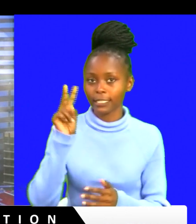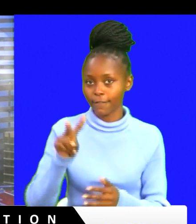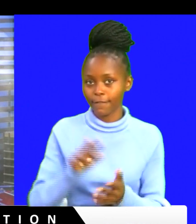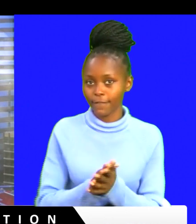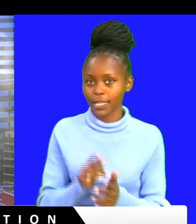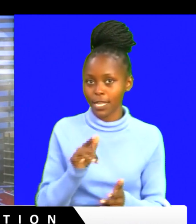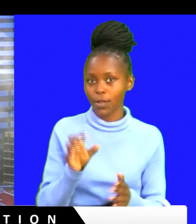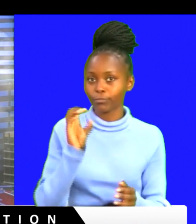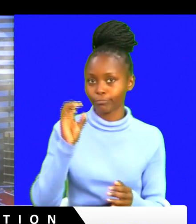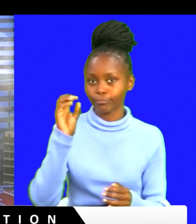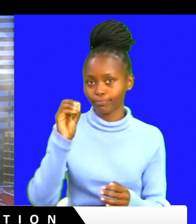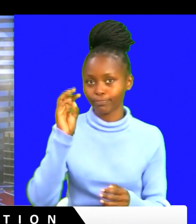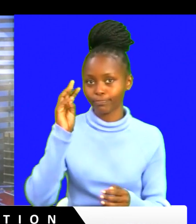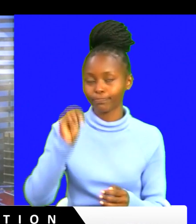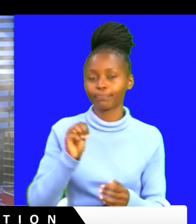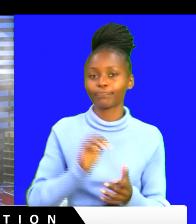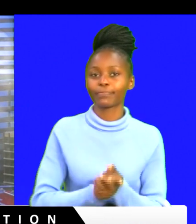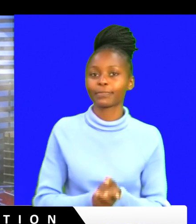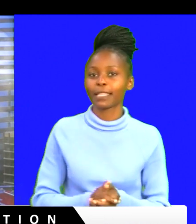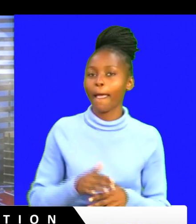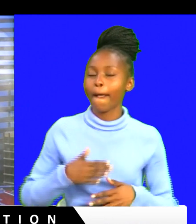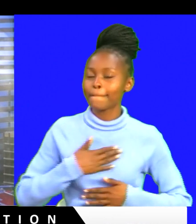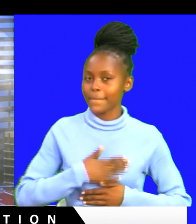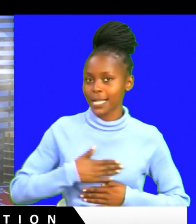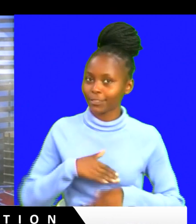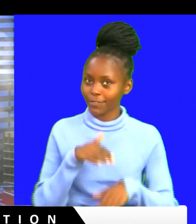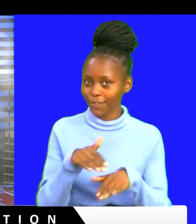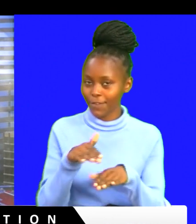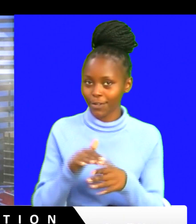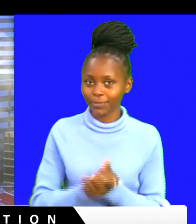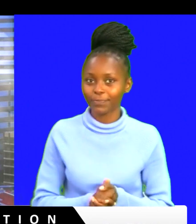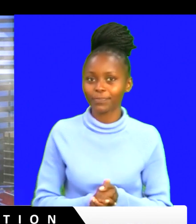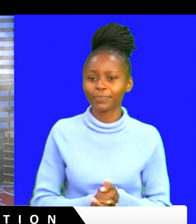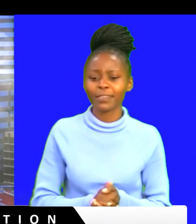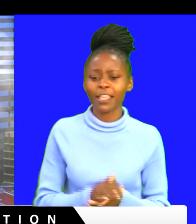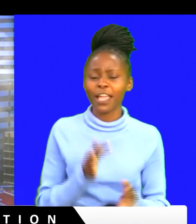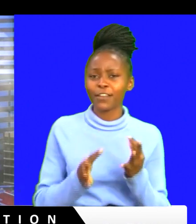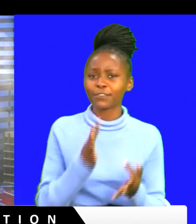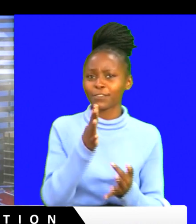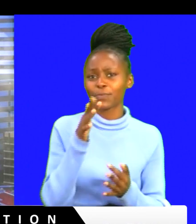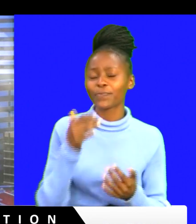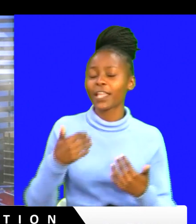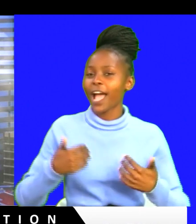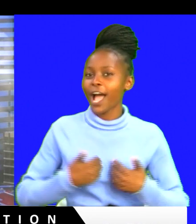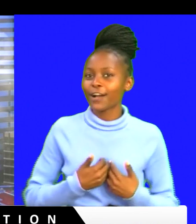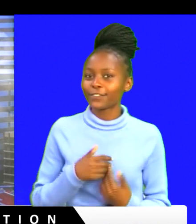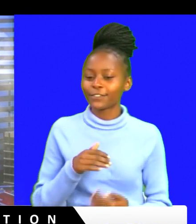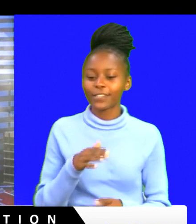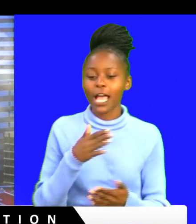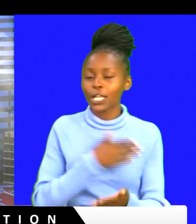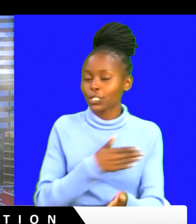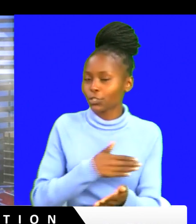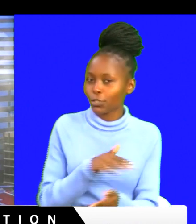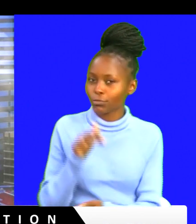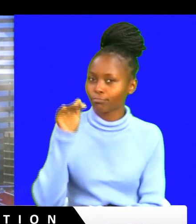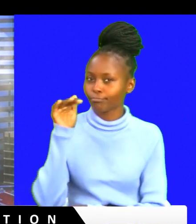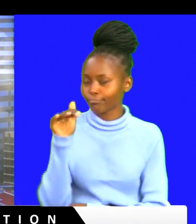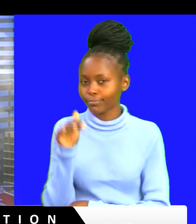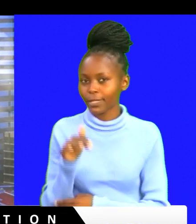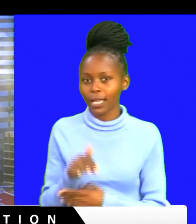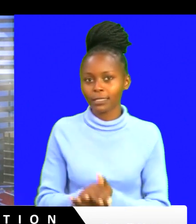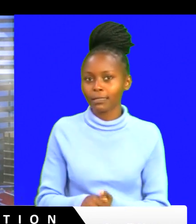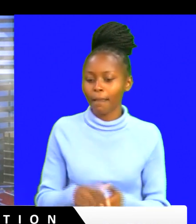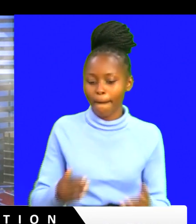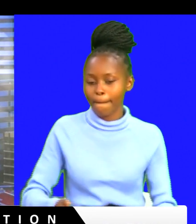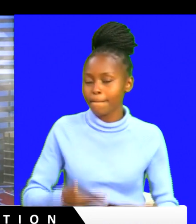www.sciencetv.com. Tafadhali, go follow us. And if you have any song request which you want to send us, then be sure we'll be bringing